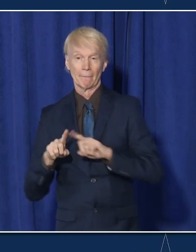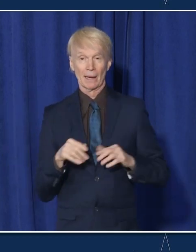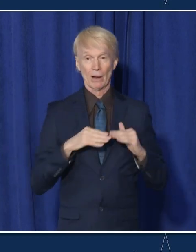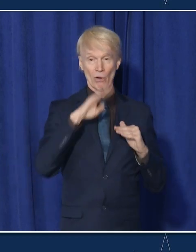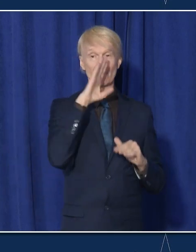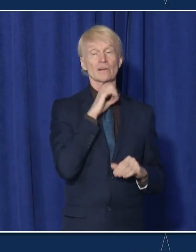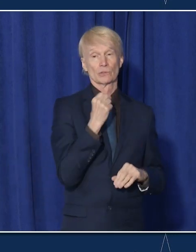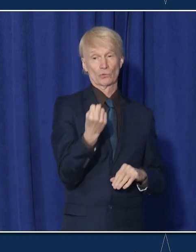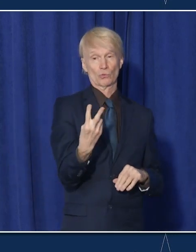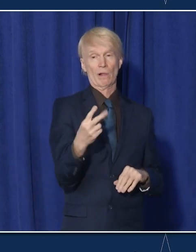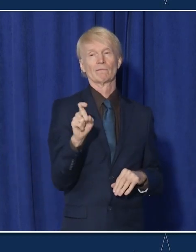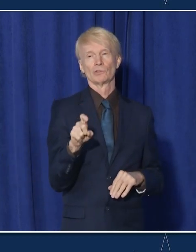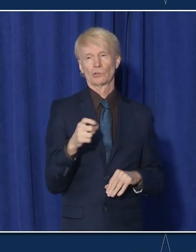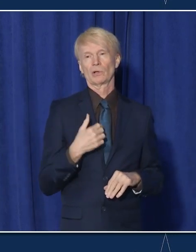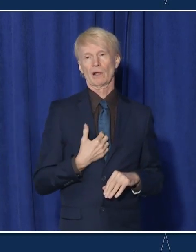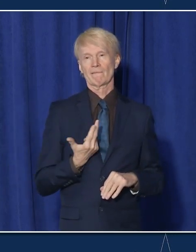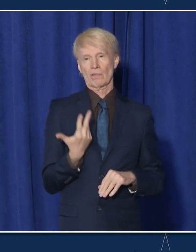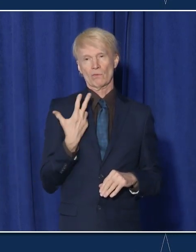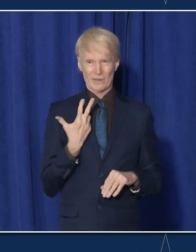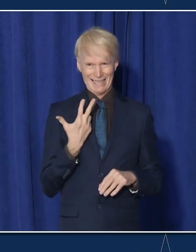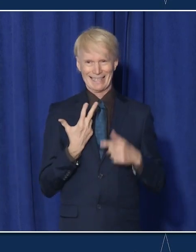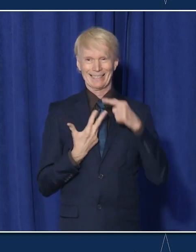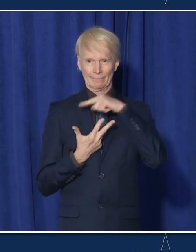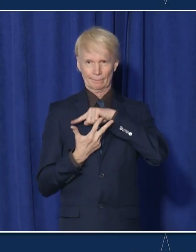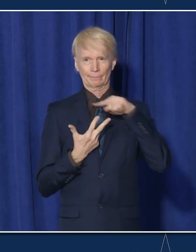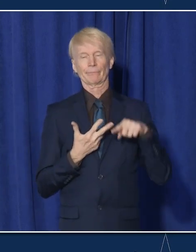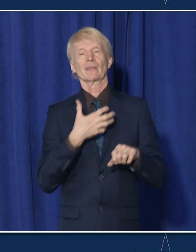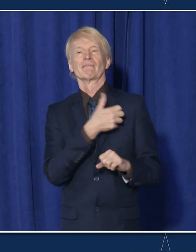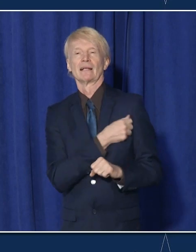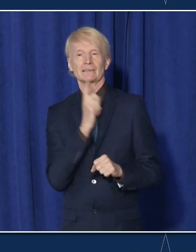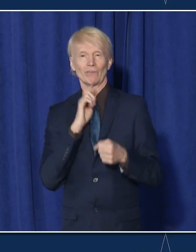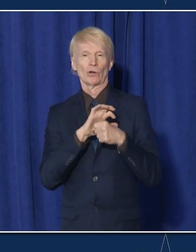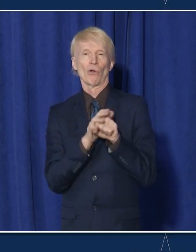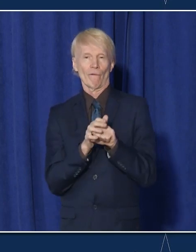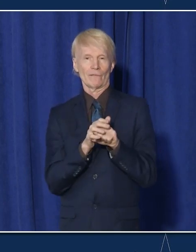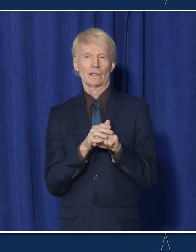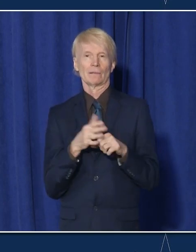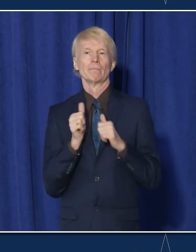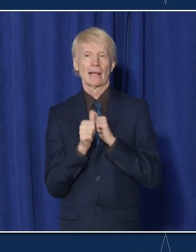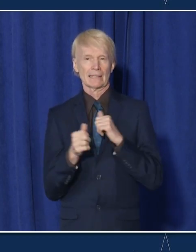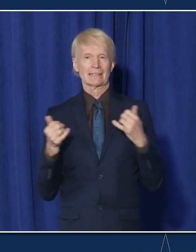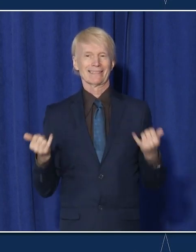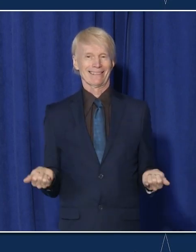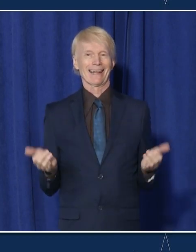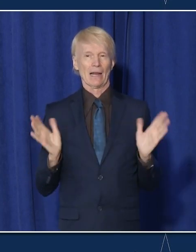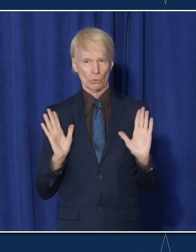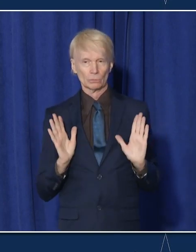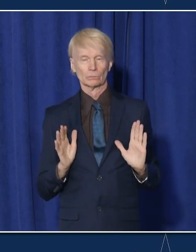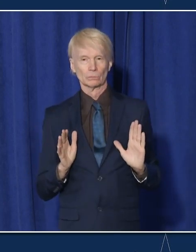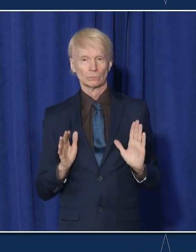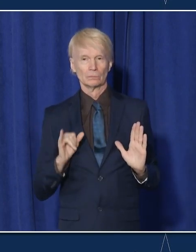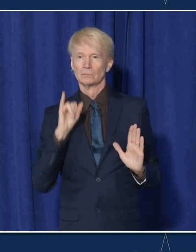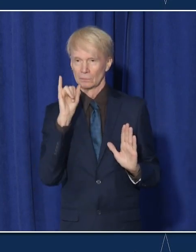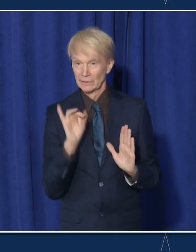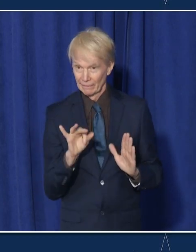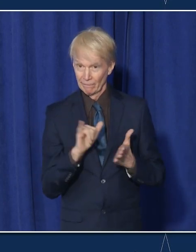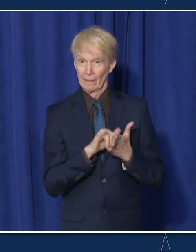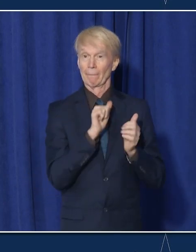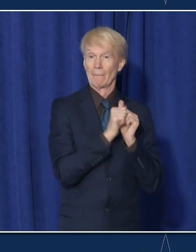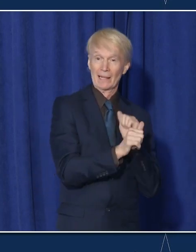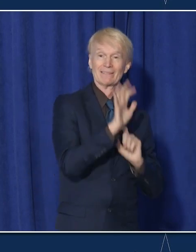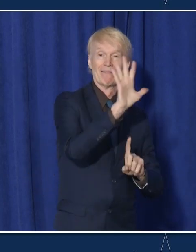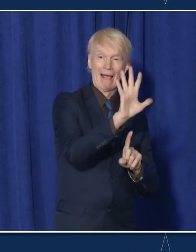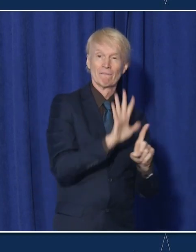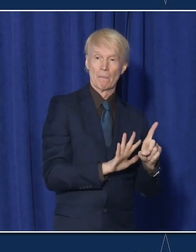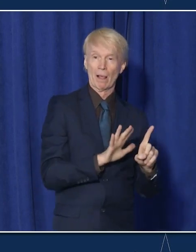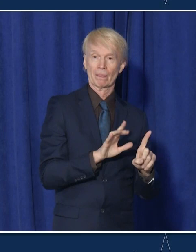should have 3 COVID vaccine doses by now. As long as it's been 5 months